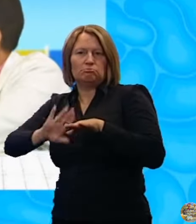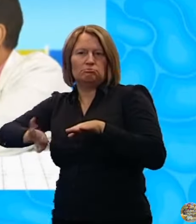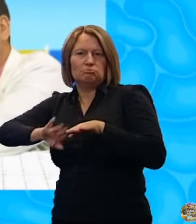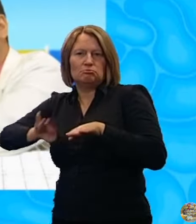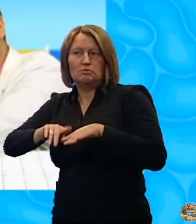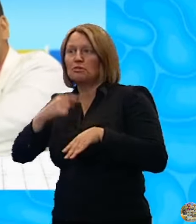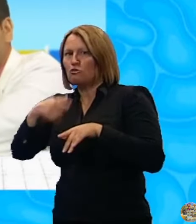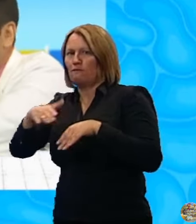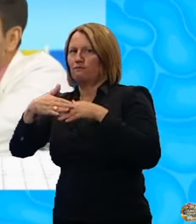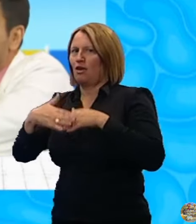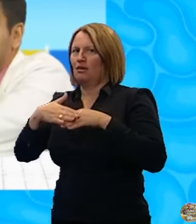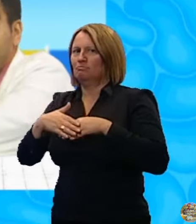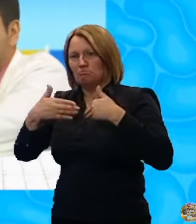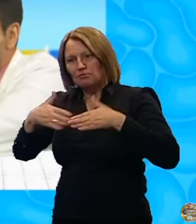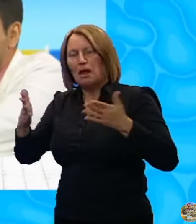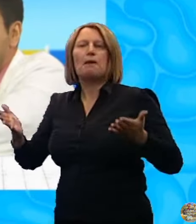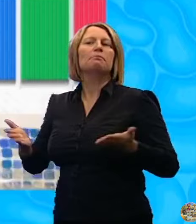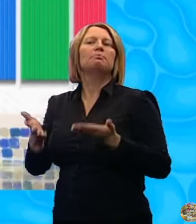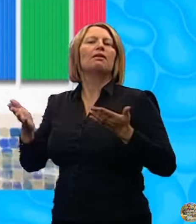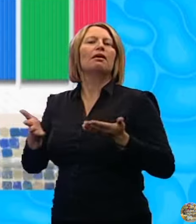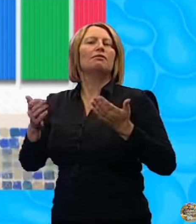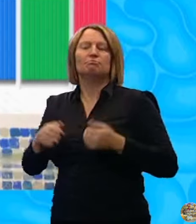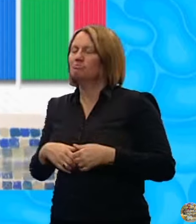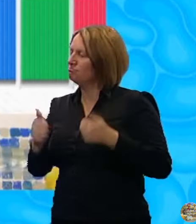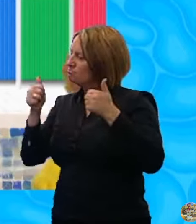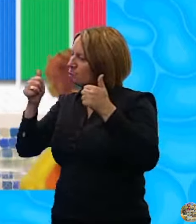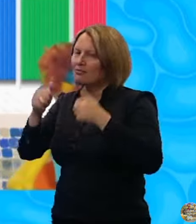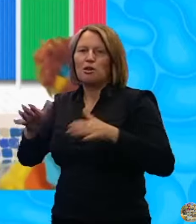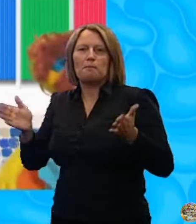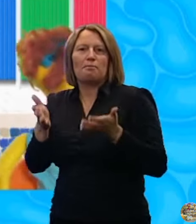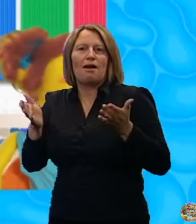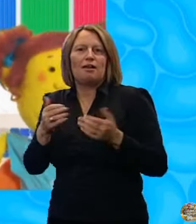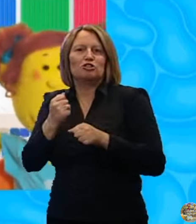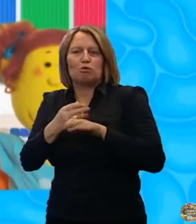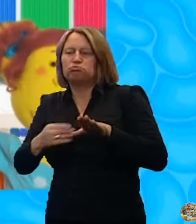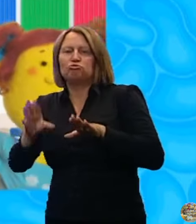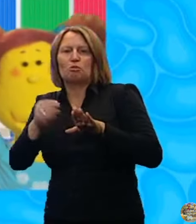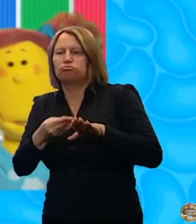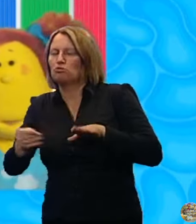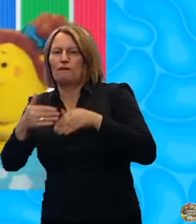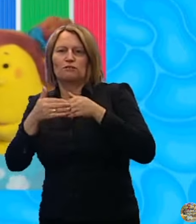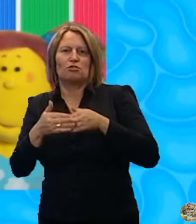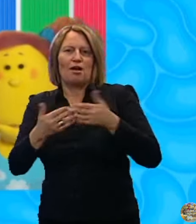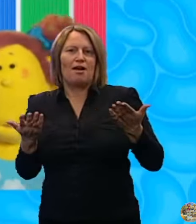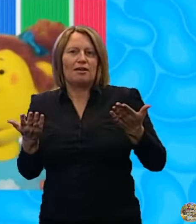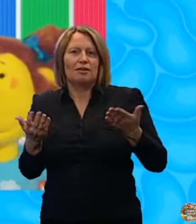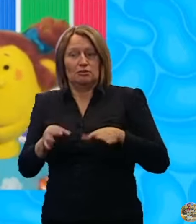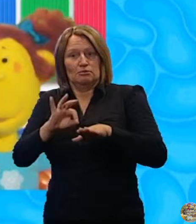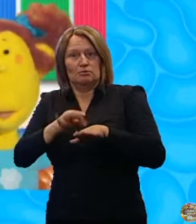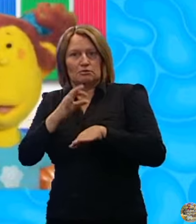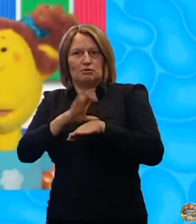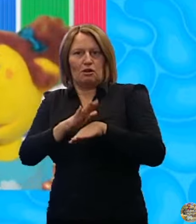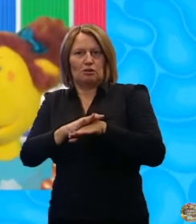from all your friends. So go ahead and play. To stop that germ from getting to your friends. Putting on a sock is what the doctor